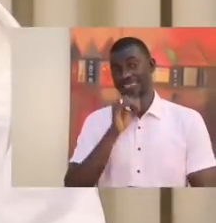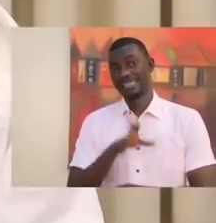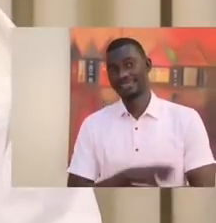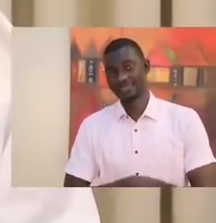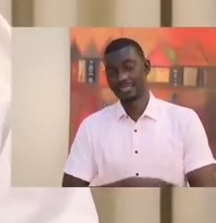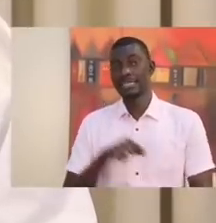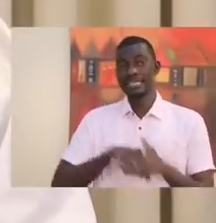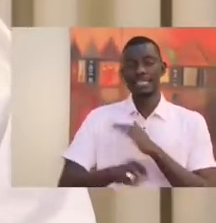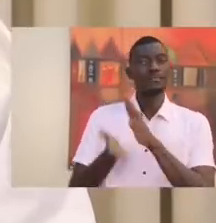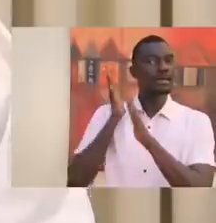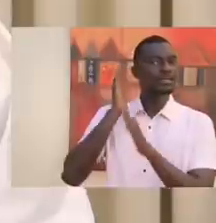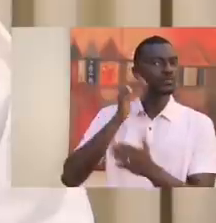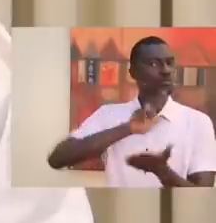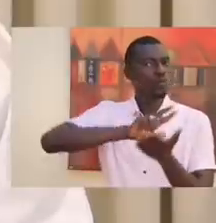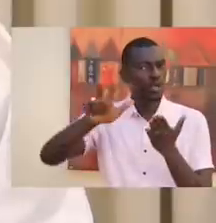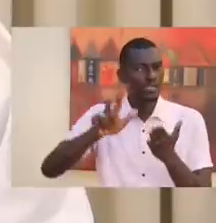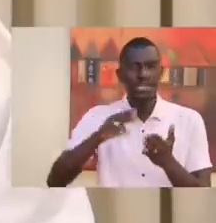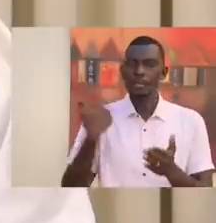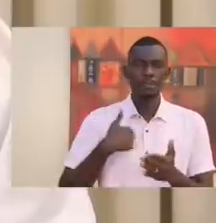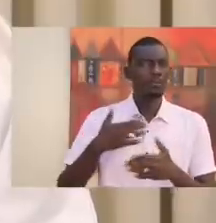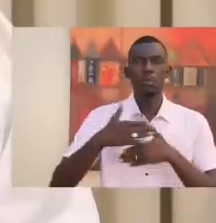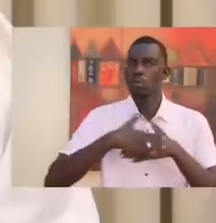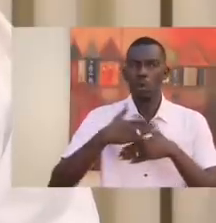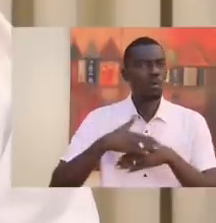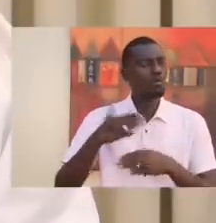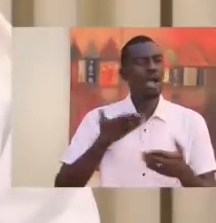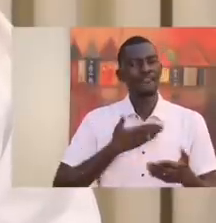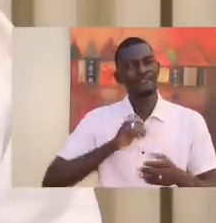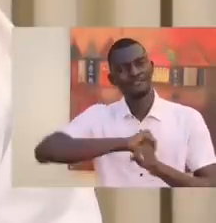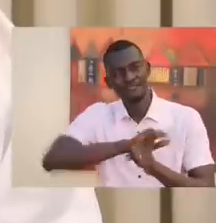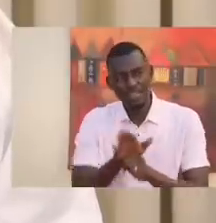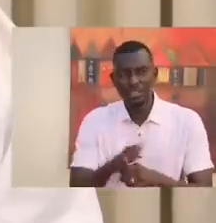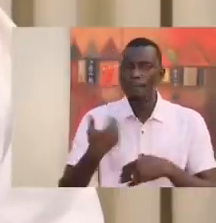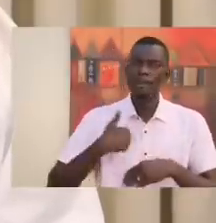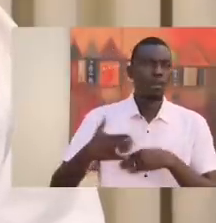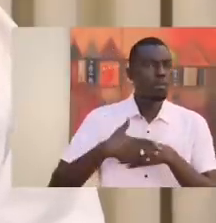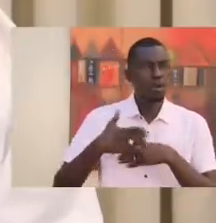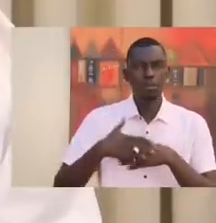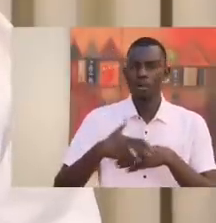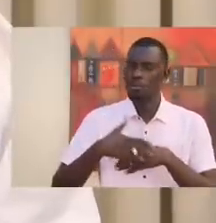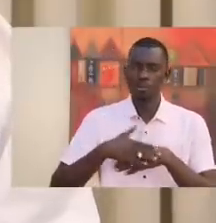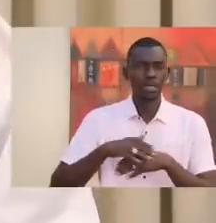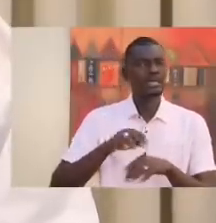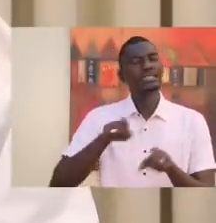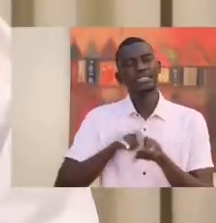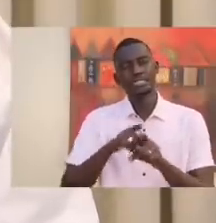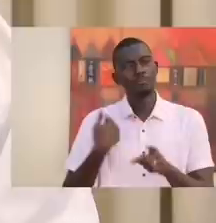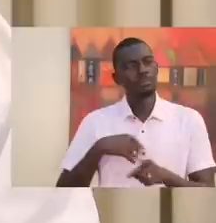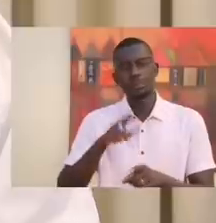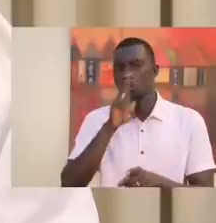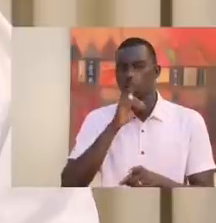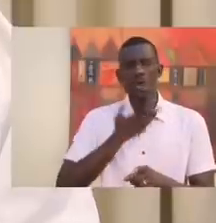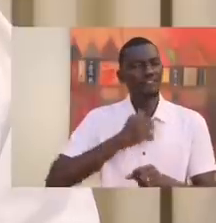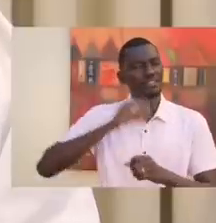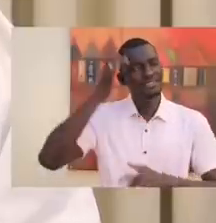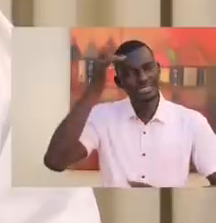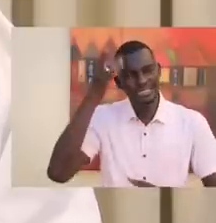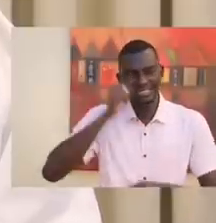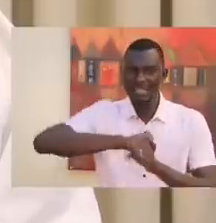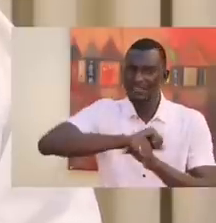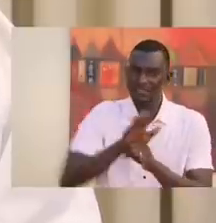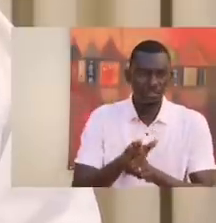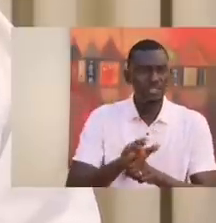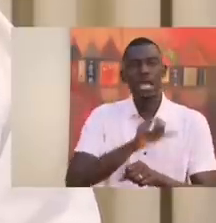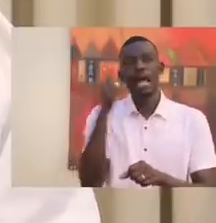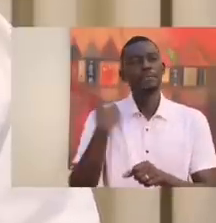This time around, the declaration of the state of public emergency by the President of the Republic of the Gambia came with some changes. Somebody will a